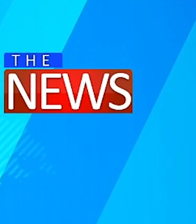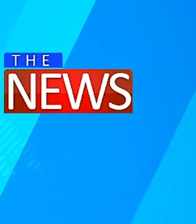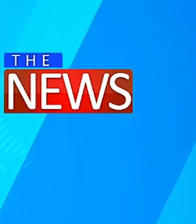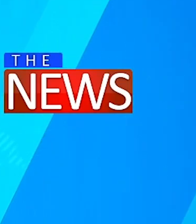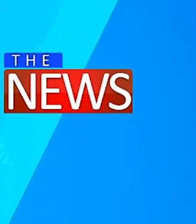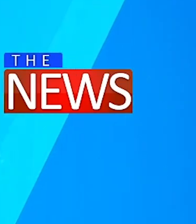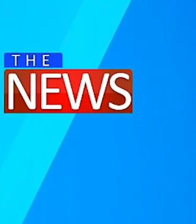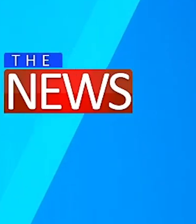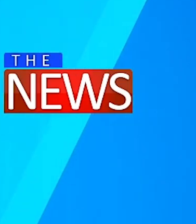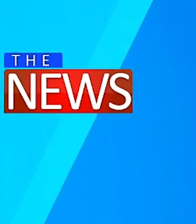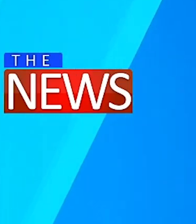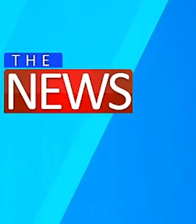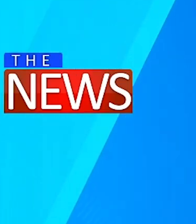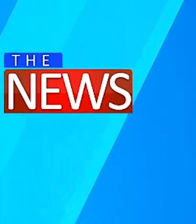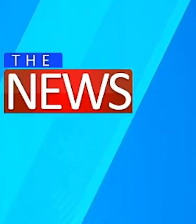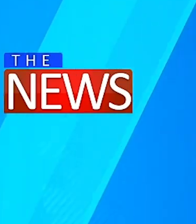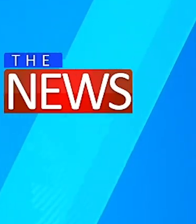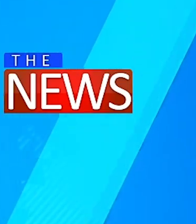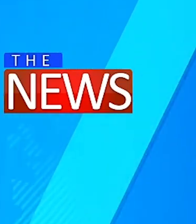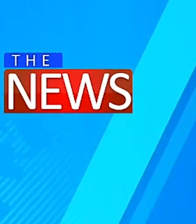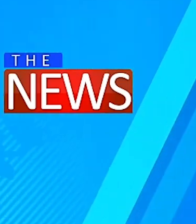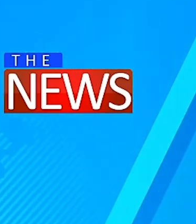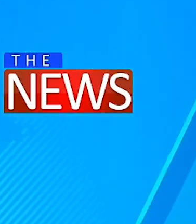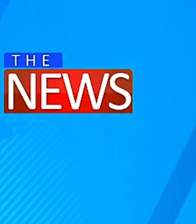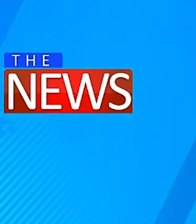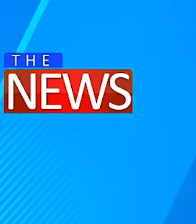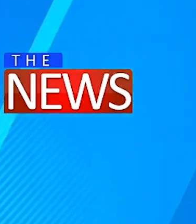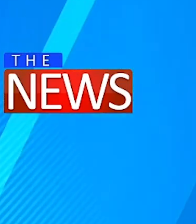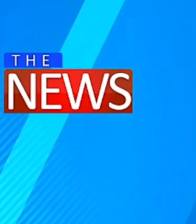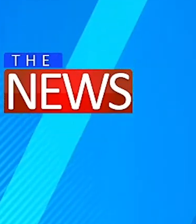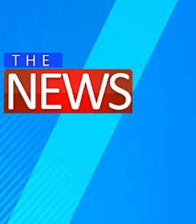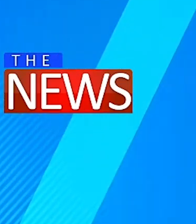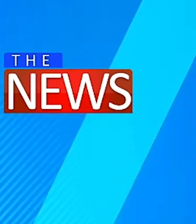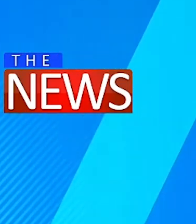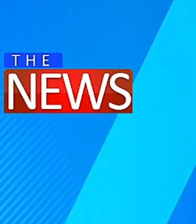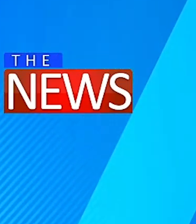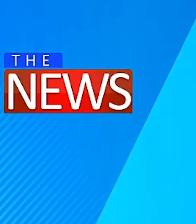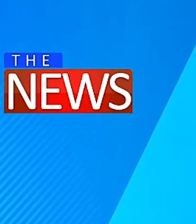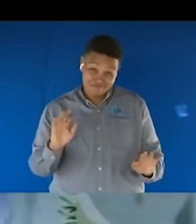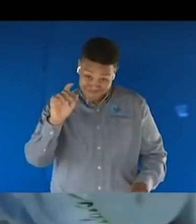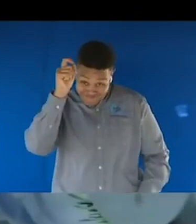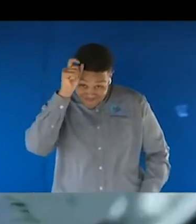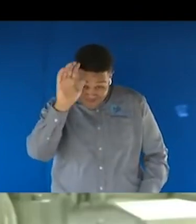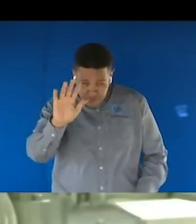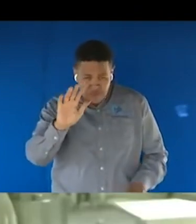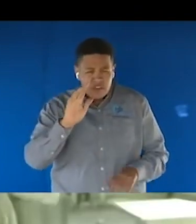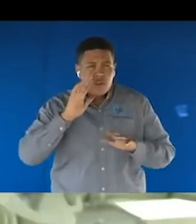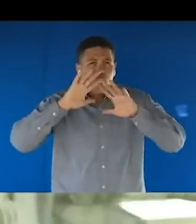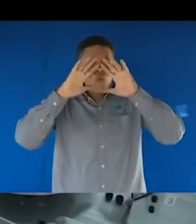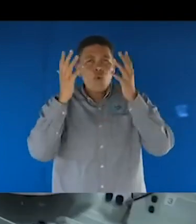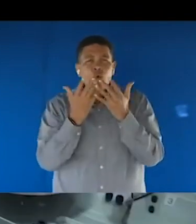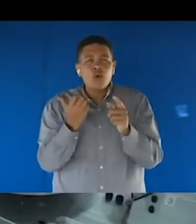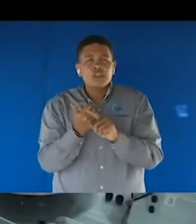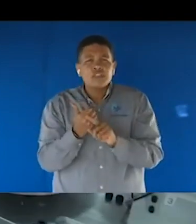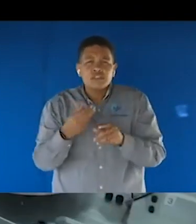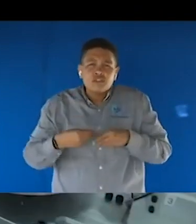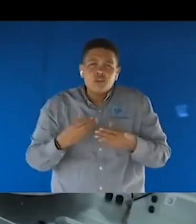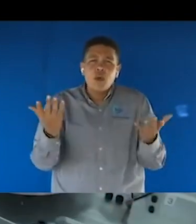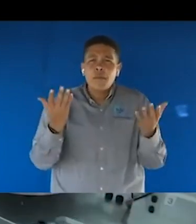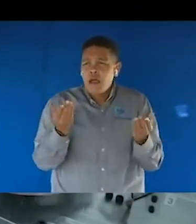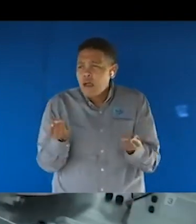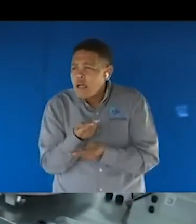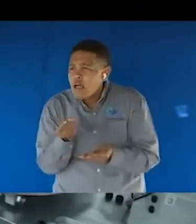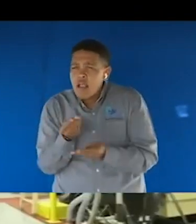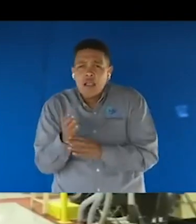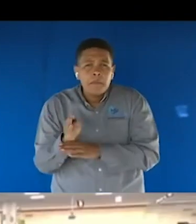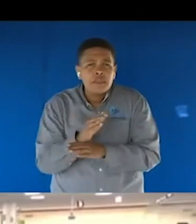challenges, but filled with a spirit of hope, optimism and determination. Prime Minister Andrew Holness says